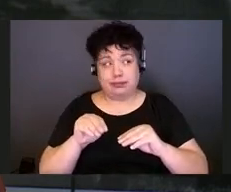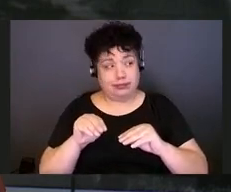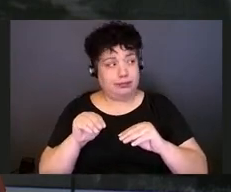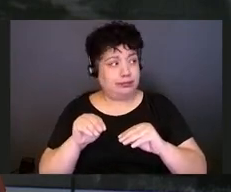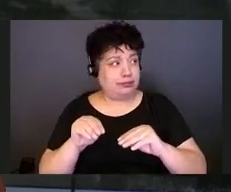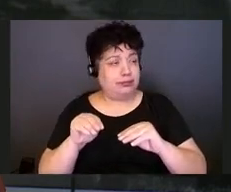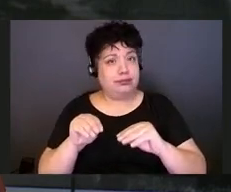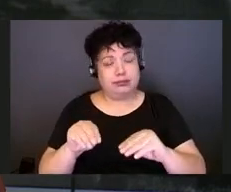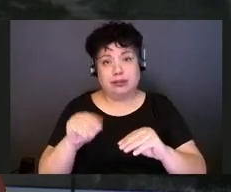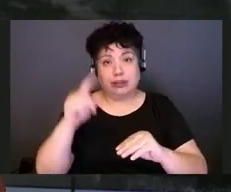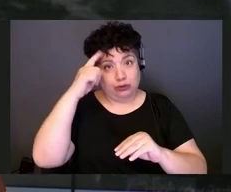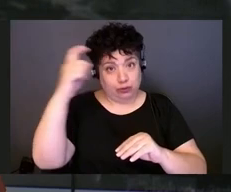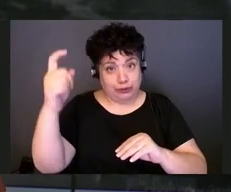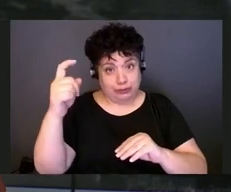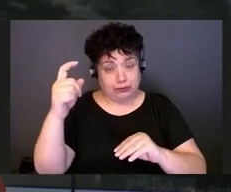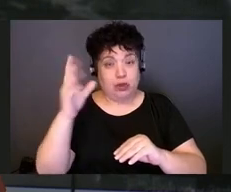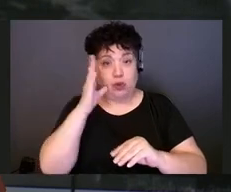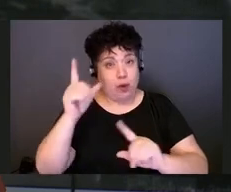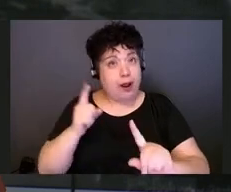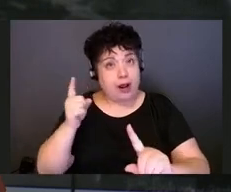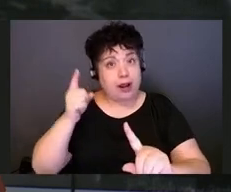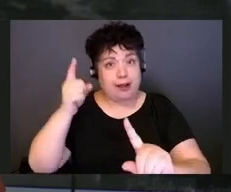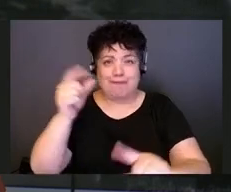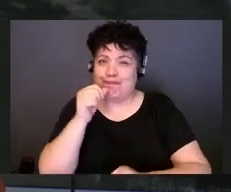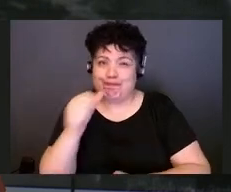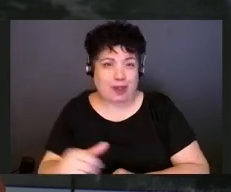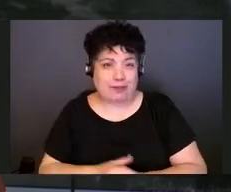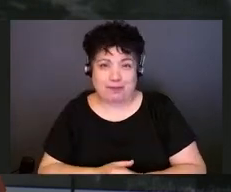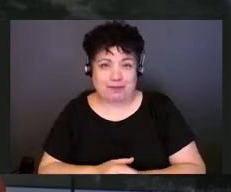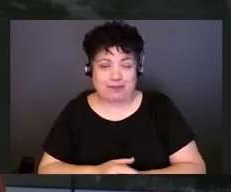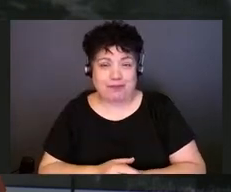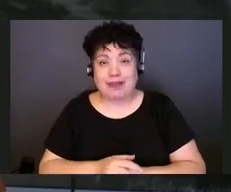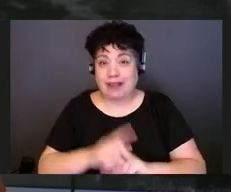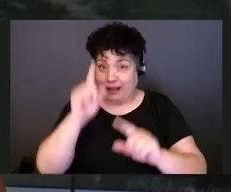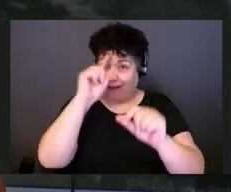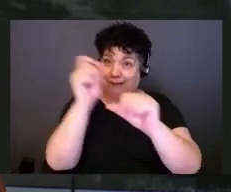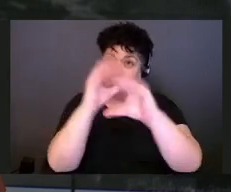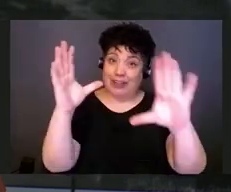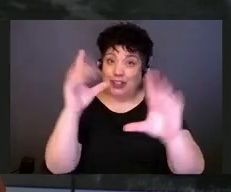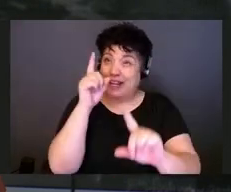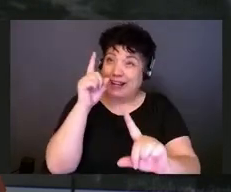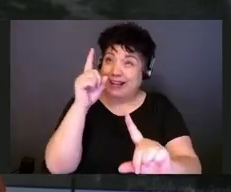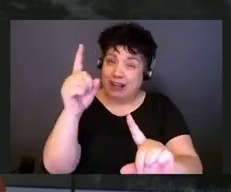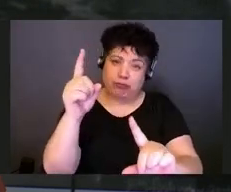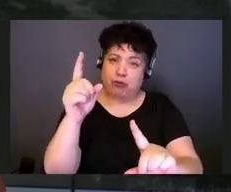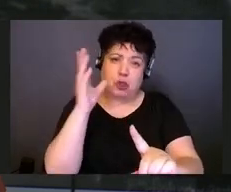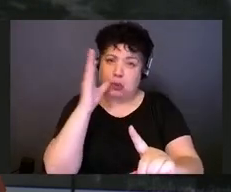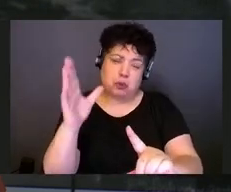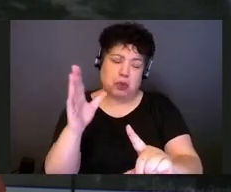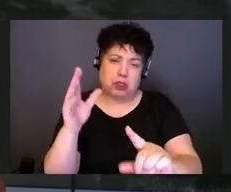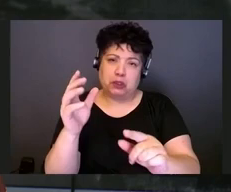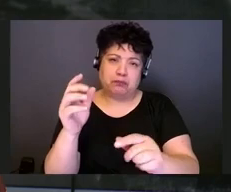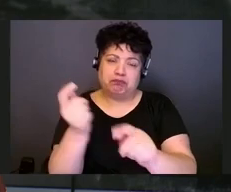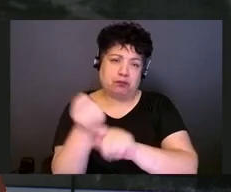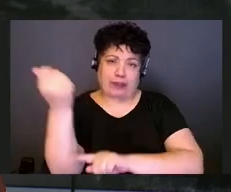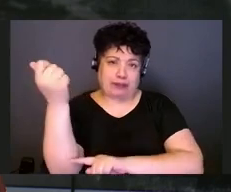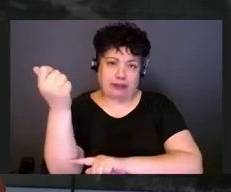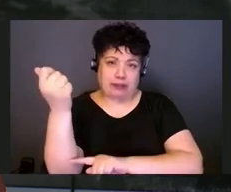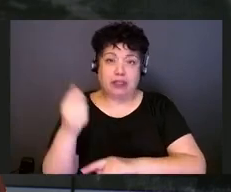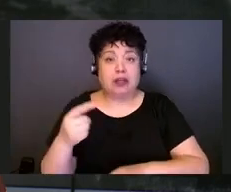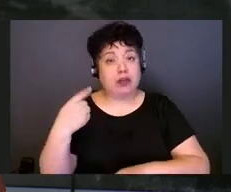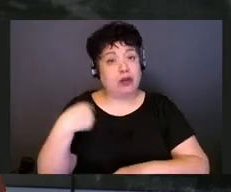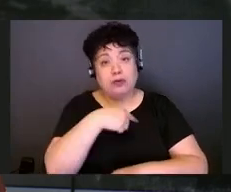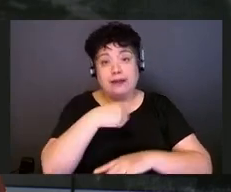never be chased, just a vision to be erased. We are Indigenous and